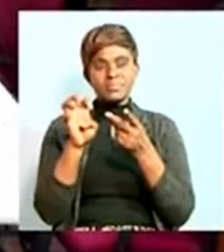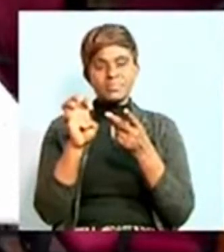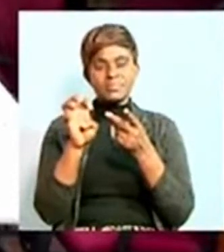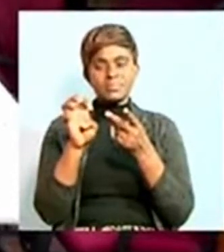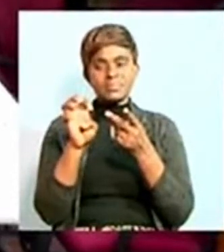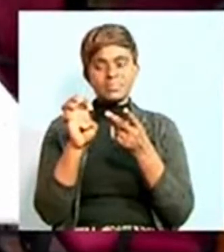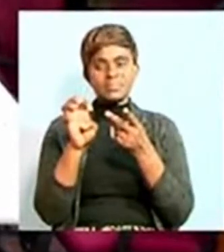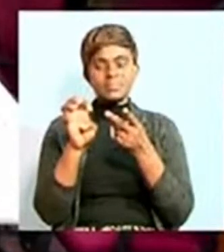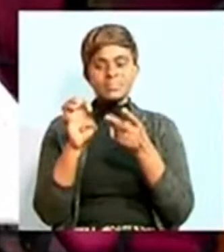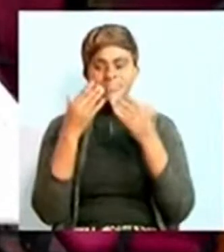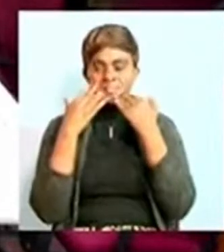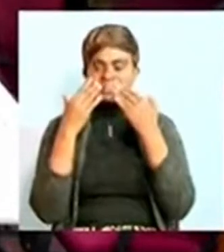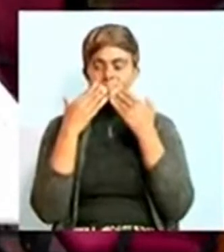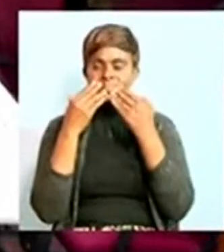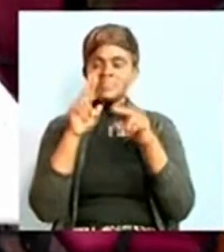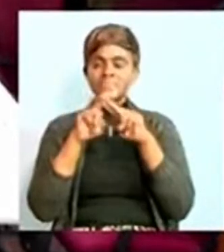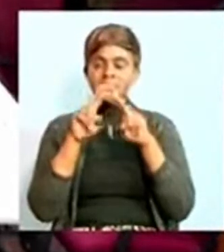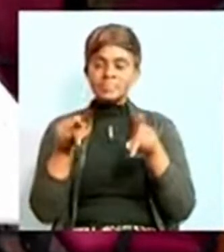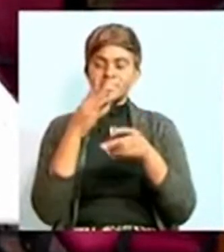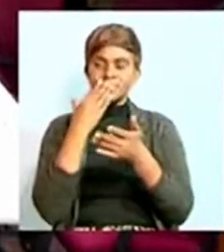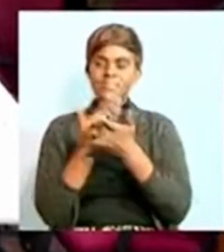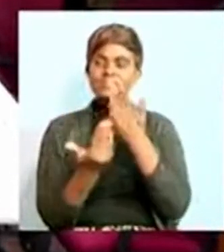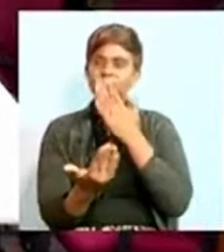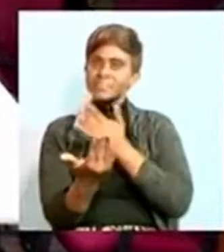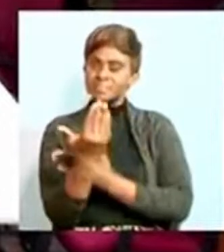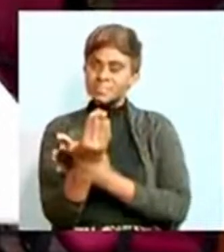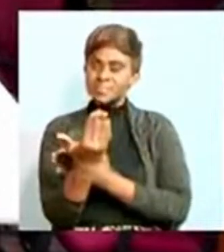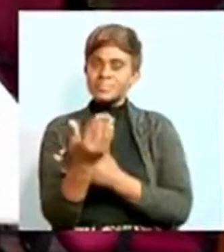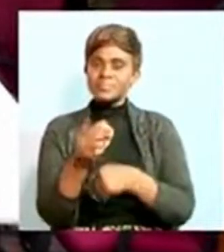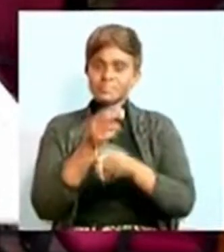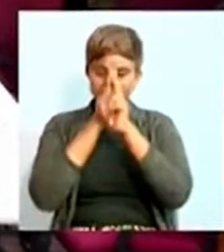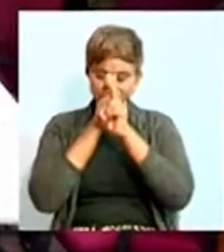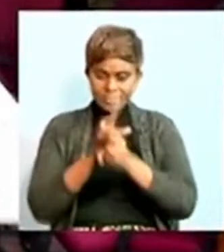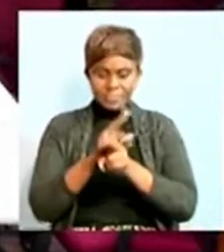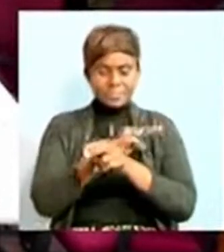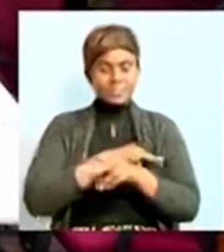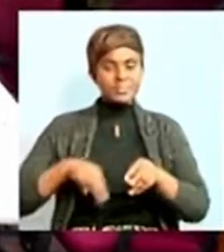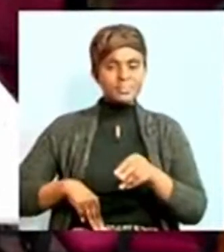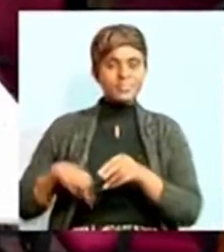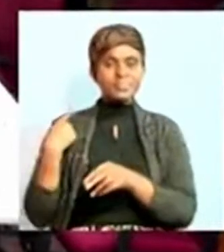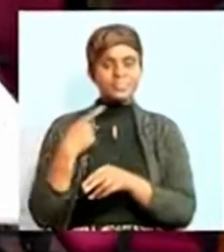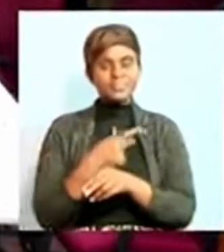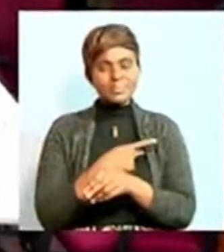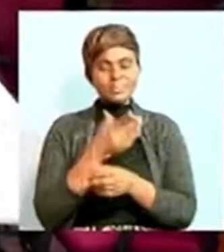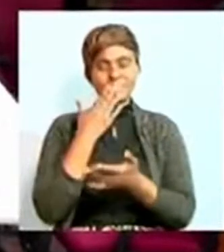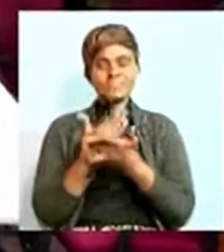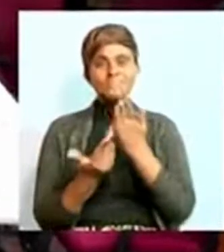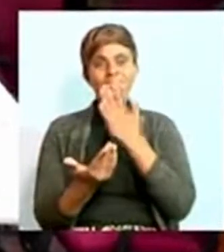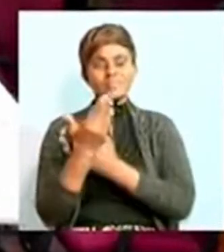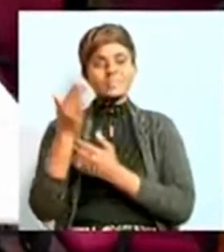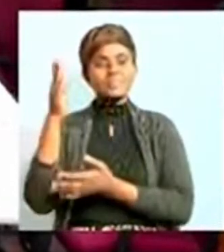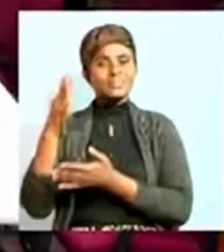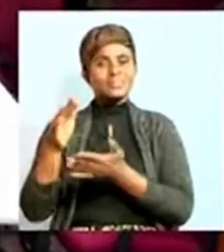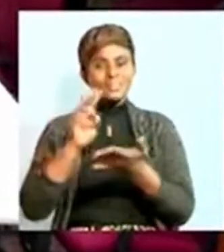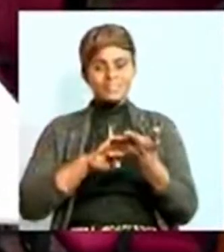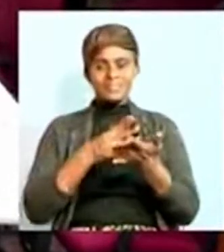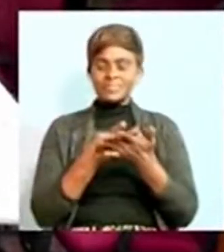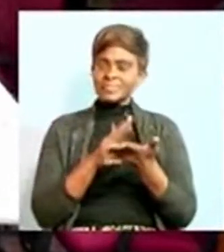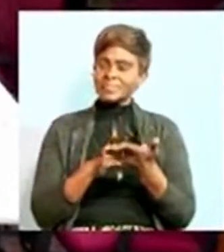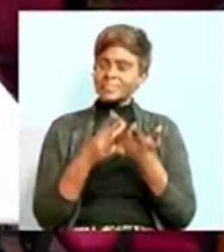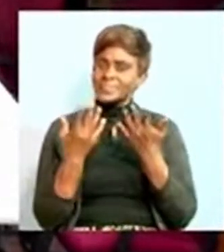Thank you, Chair. Good morning. Good morning, honorable members of Parliament. Good morning, permanent witnesses,